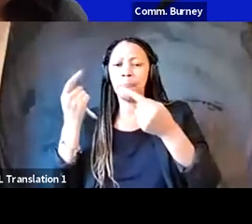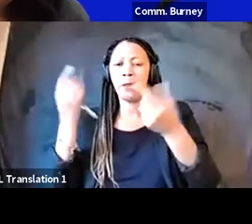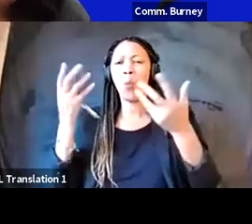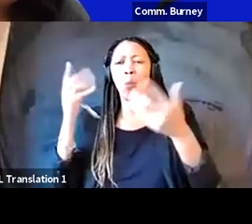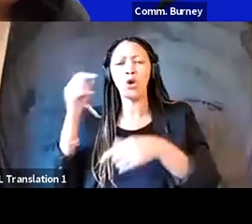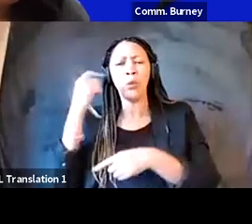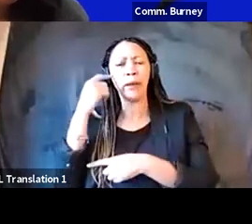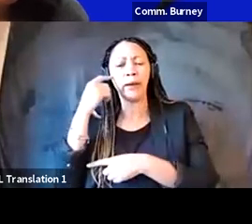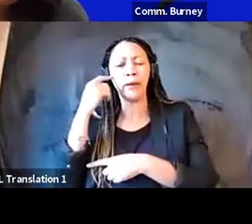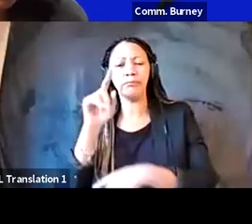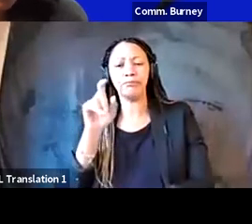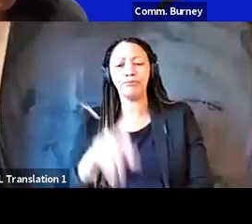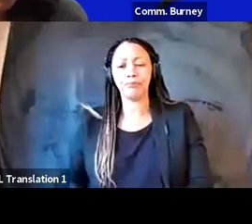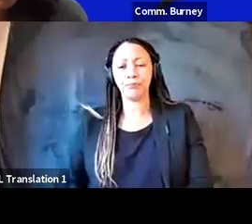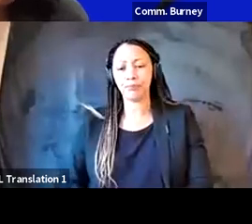that.